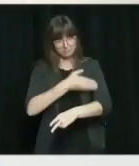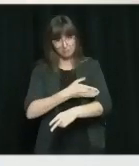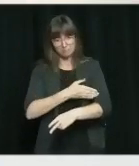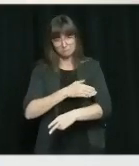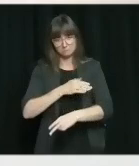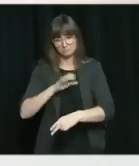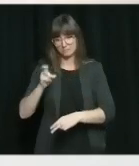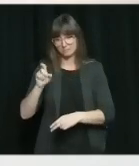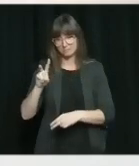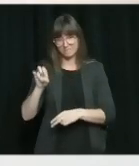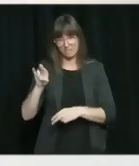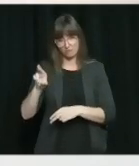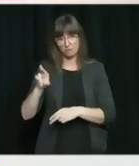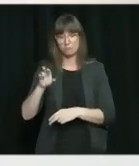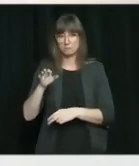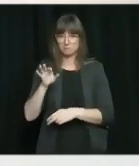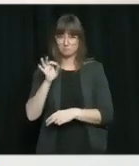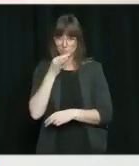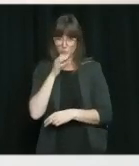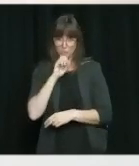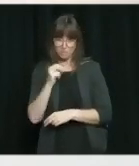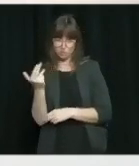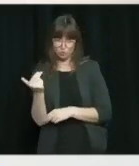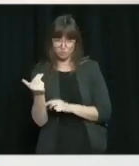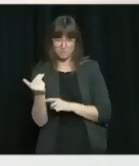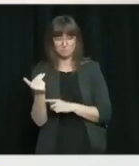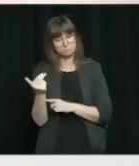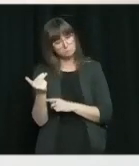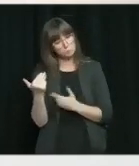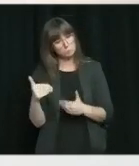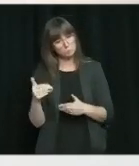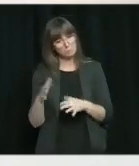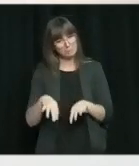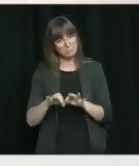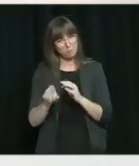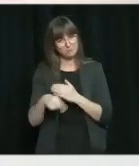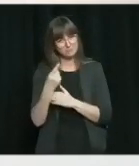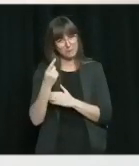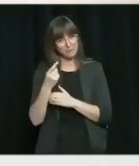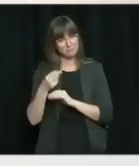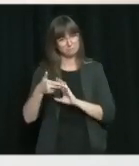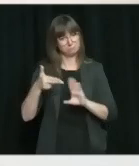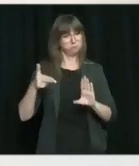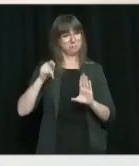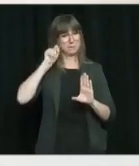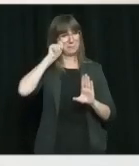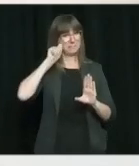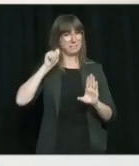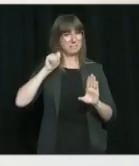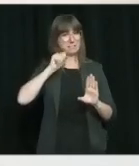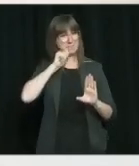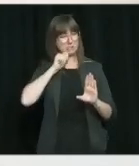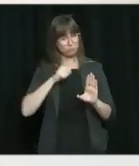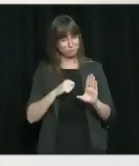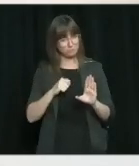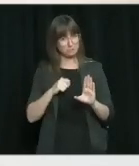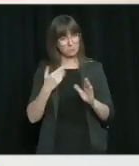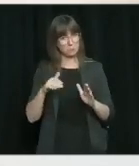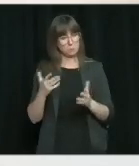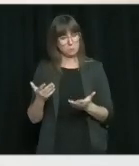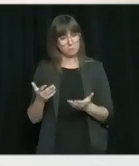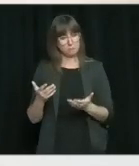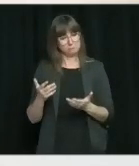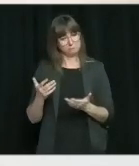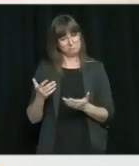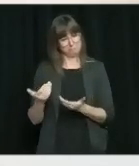birthday. Turning 13 is a big moment where you get to become a teenager and all the responsibilities that